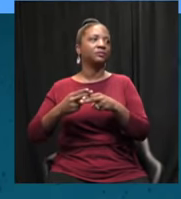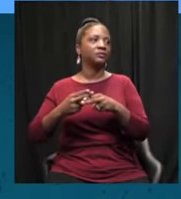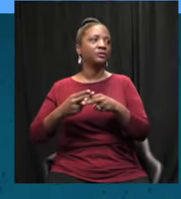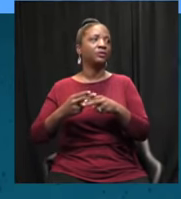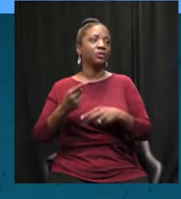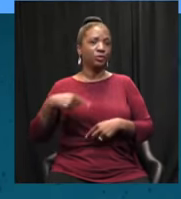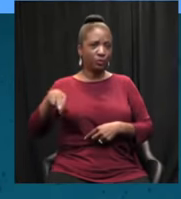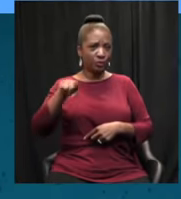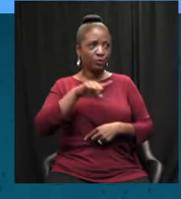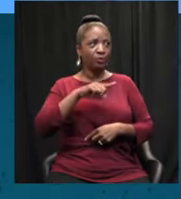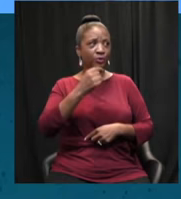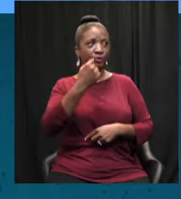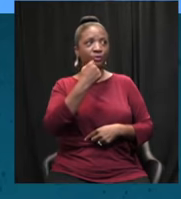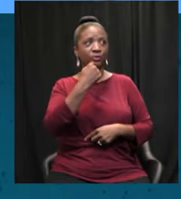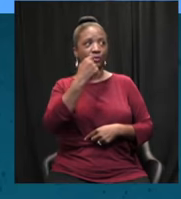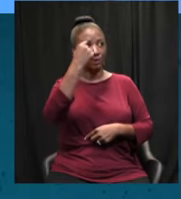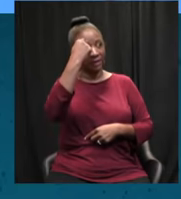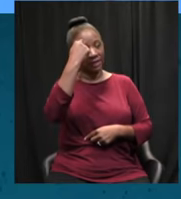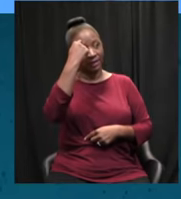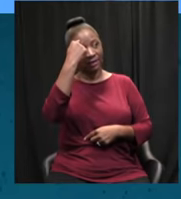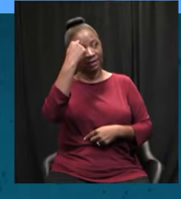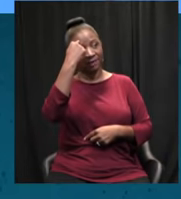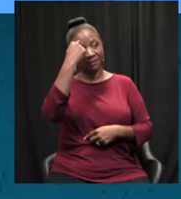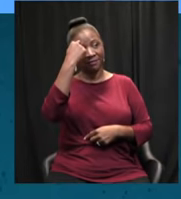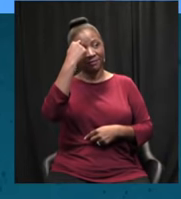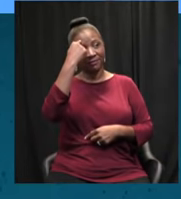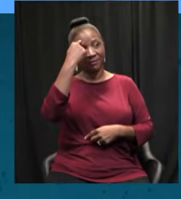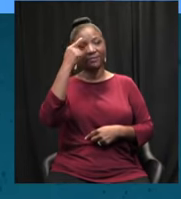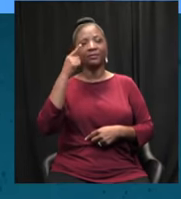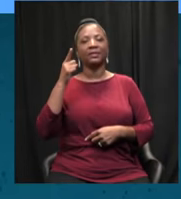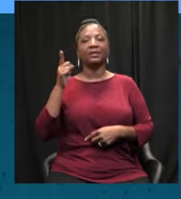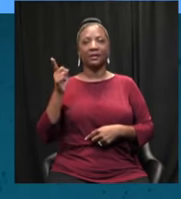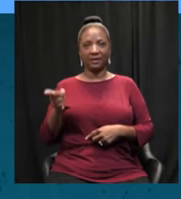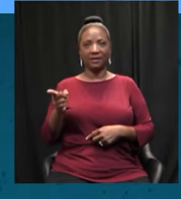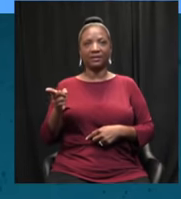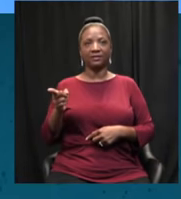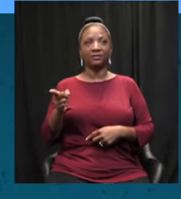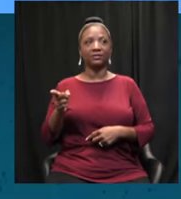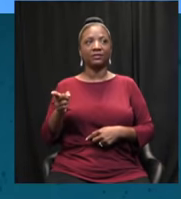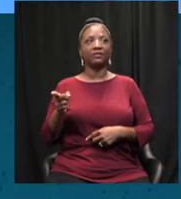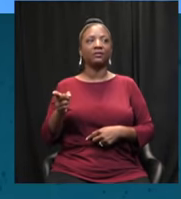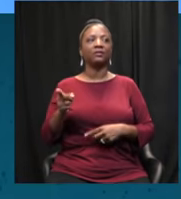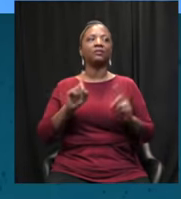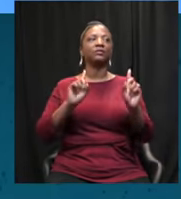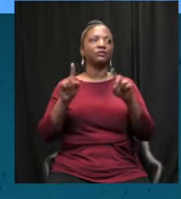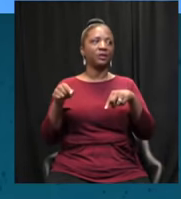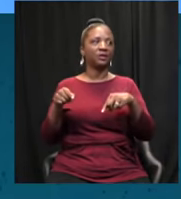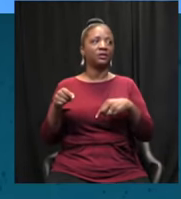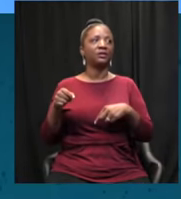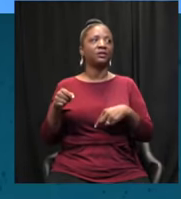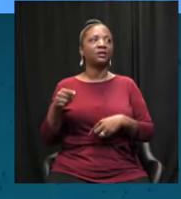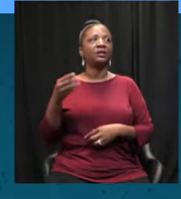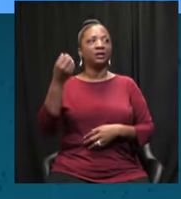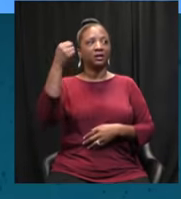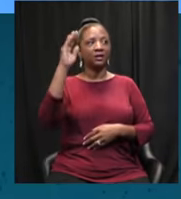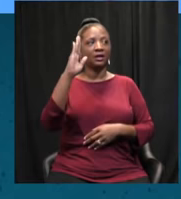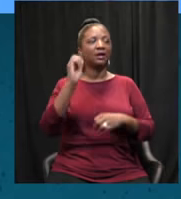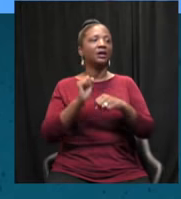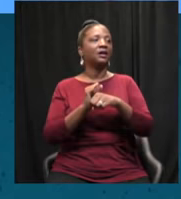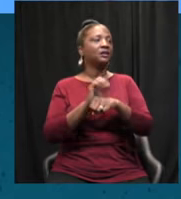I am?" And Simon Peter answered, "You are the Messiah, the Son of the living